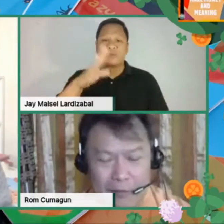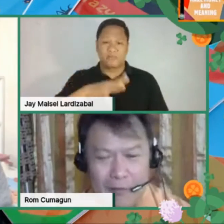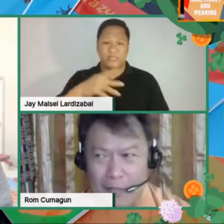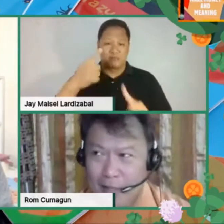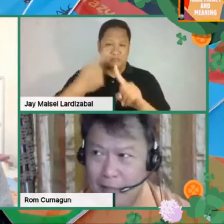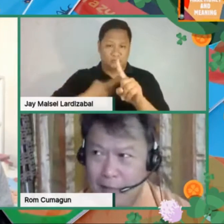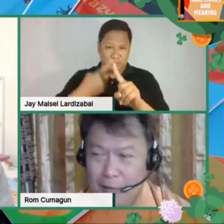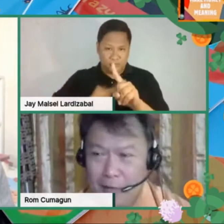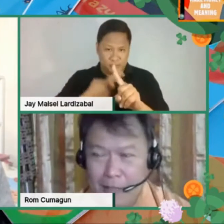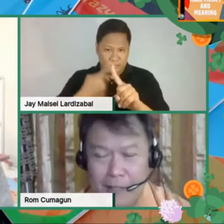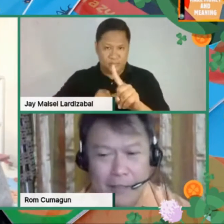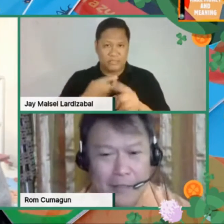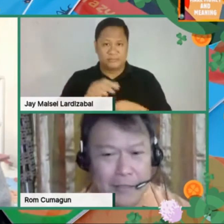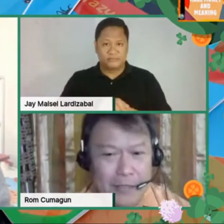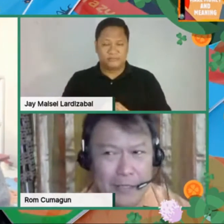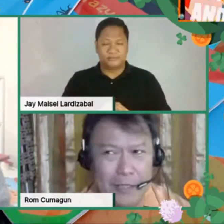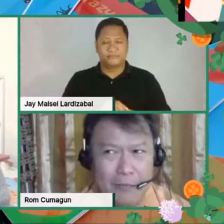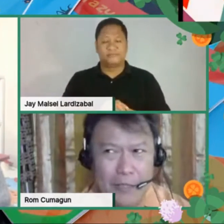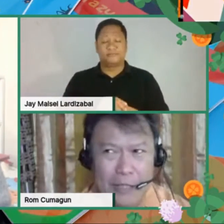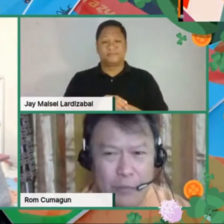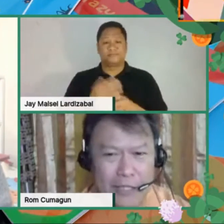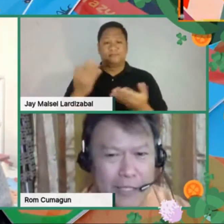Women's Month. So siguro